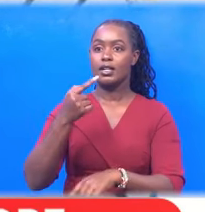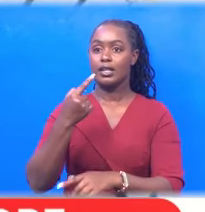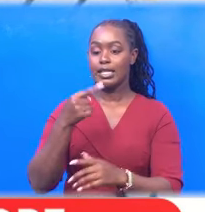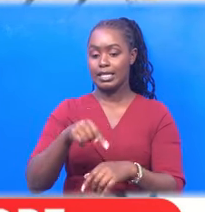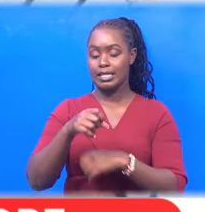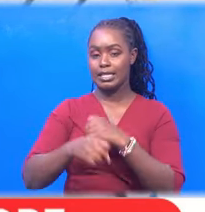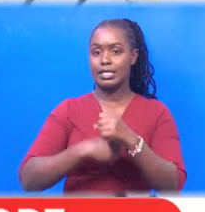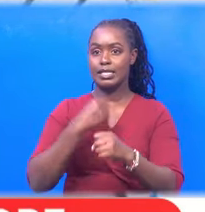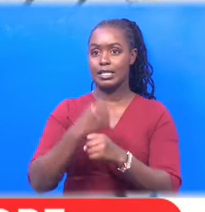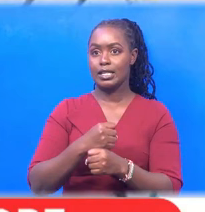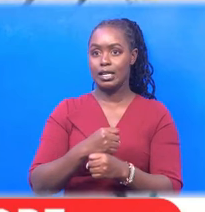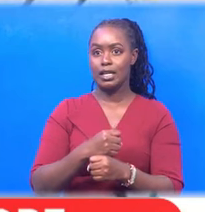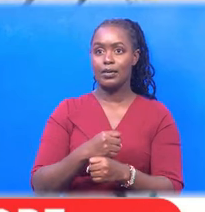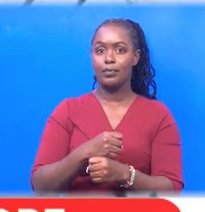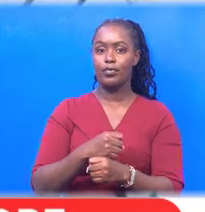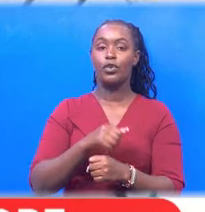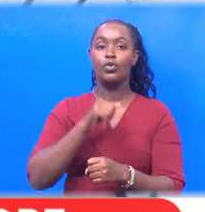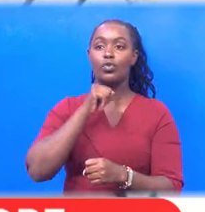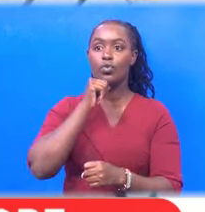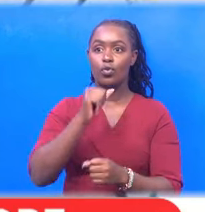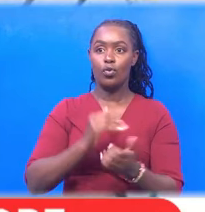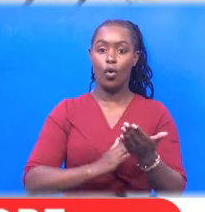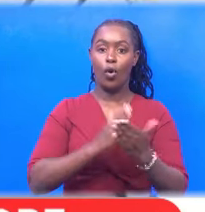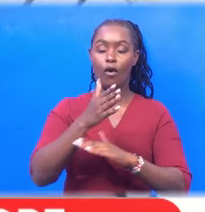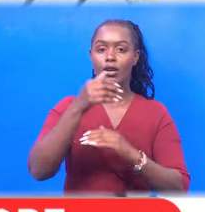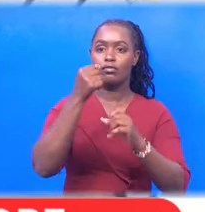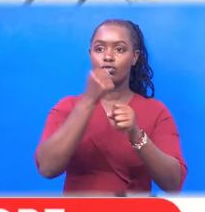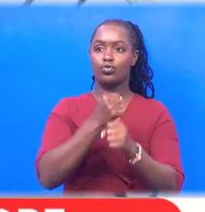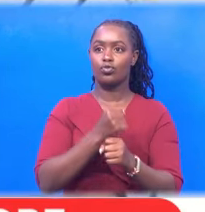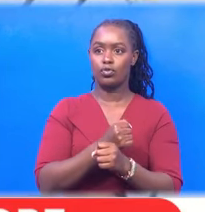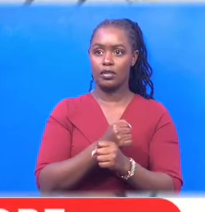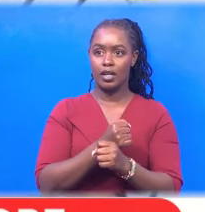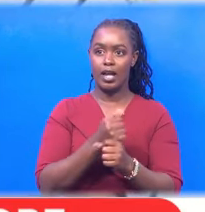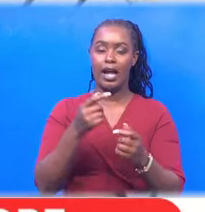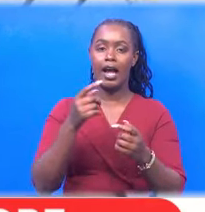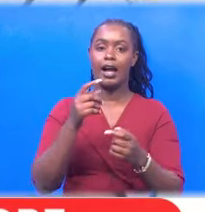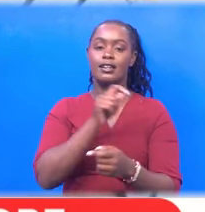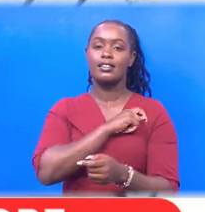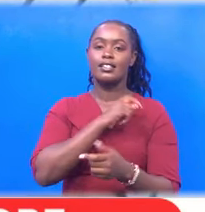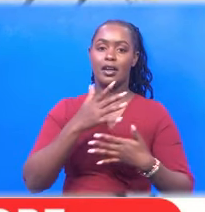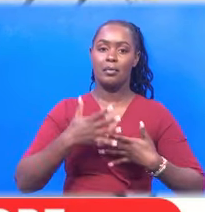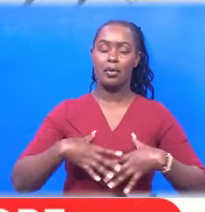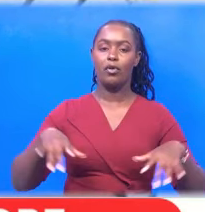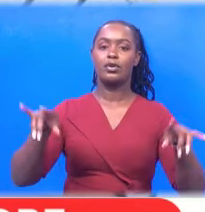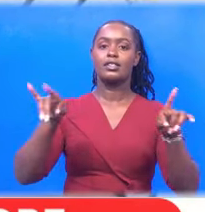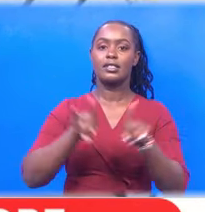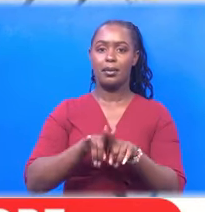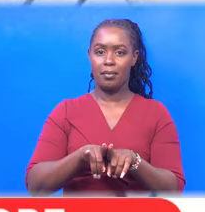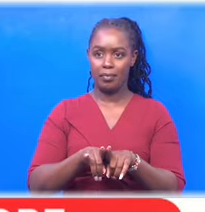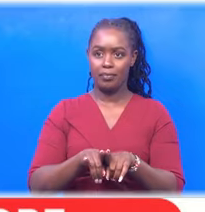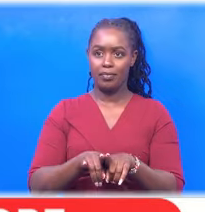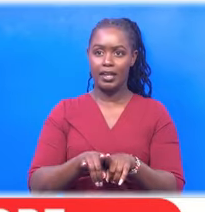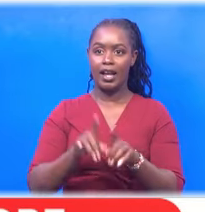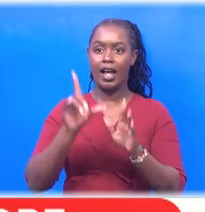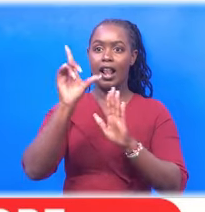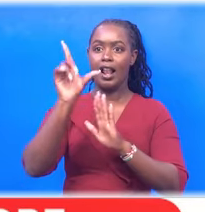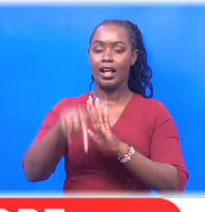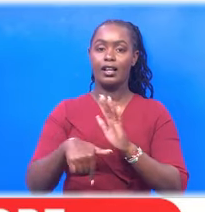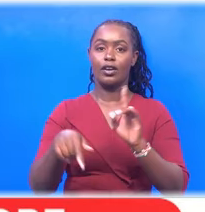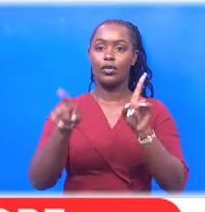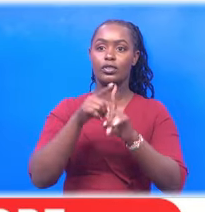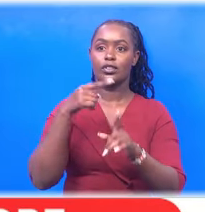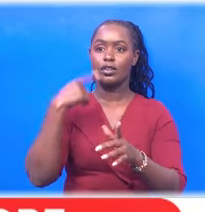year, "Do not overplay your part. Treat people the same way they do you." And 3 days later, a message stating, and I